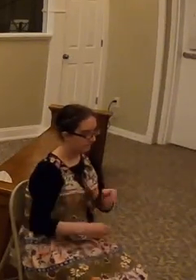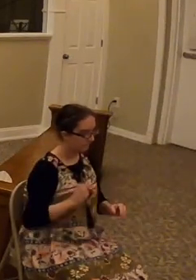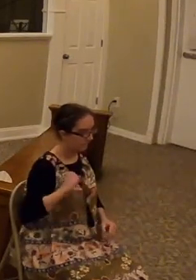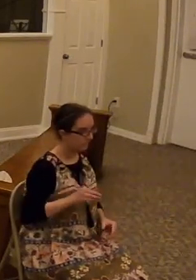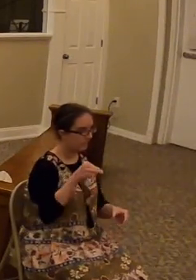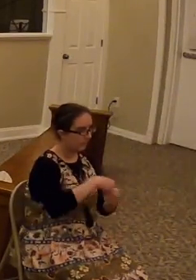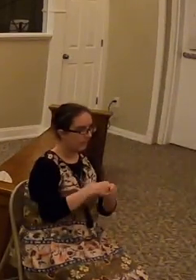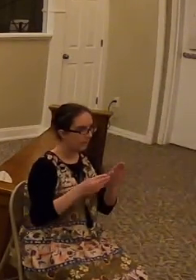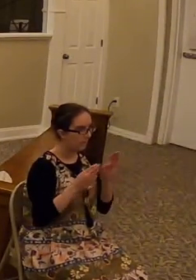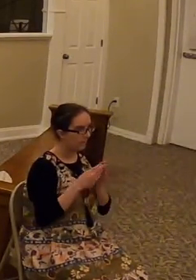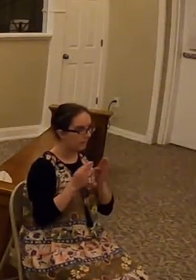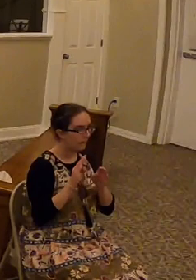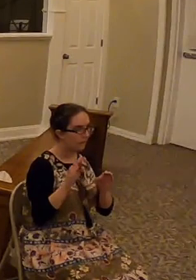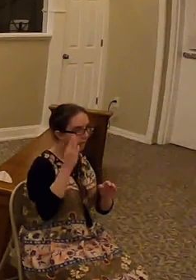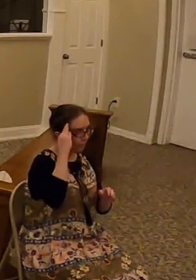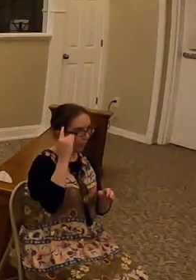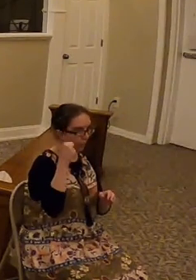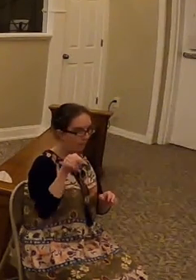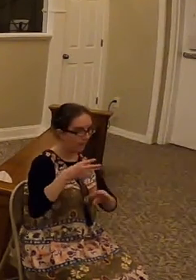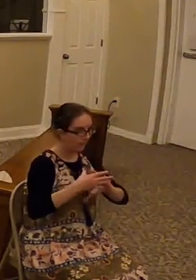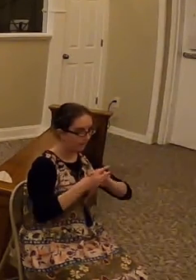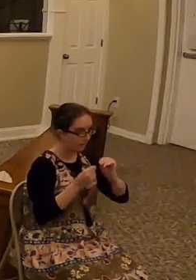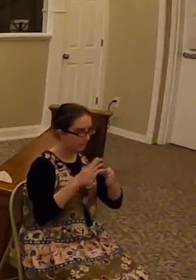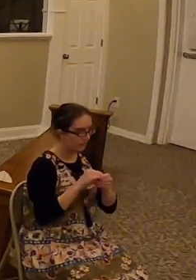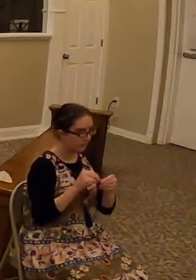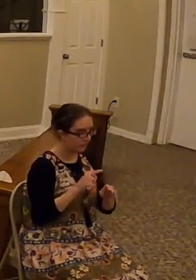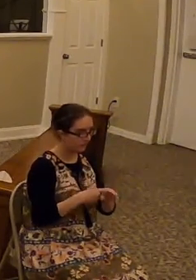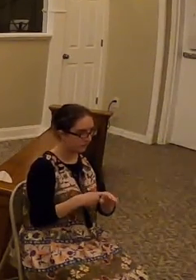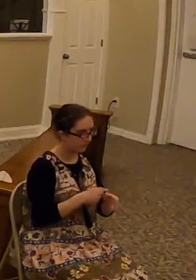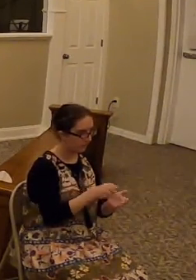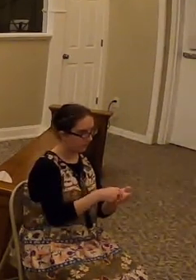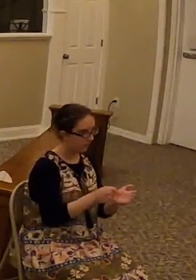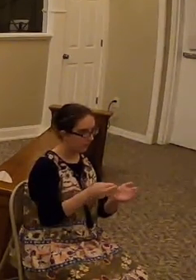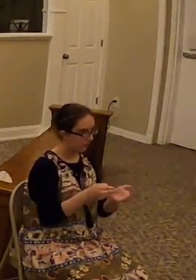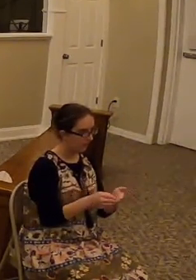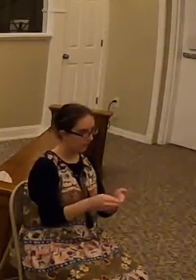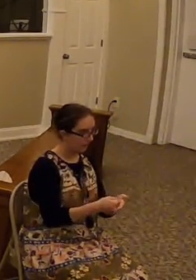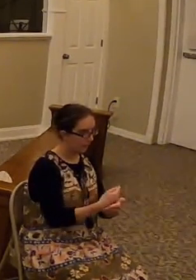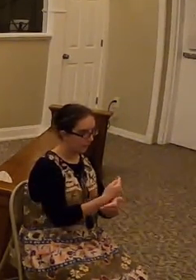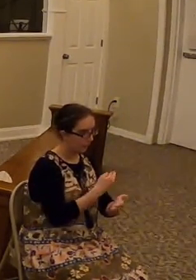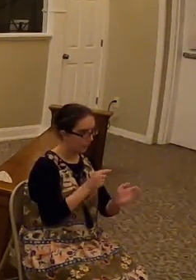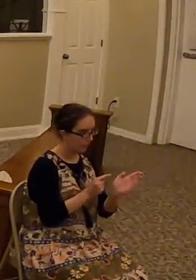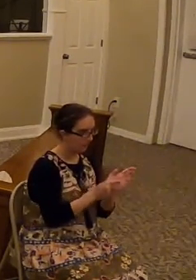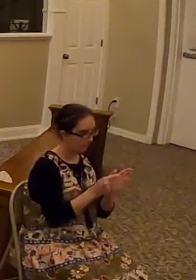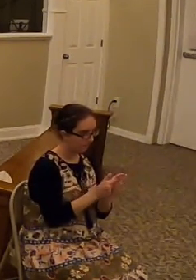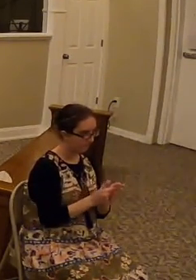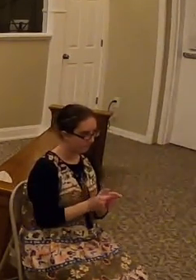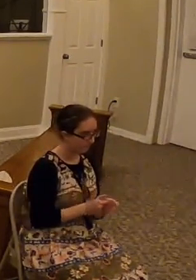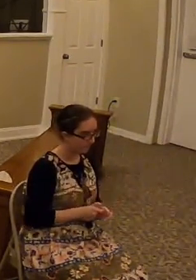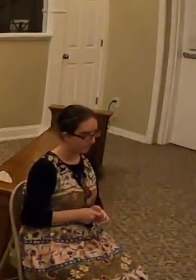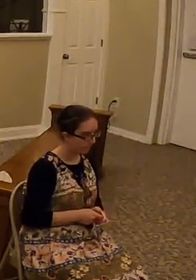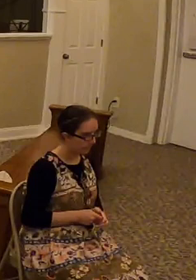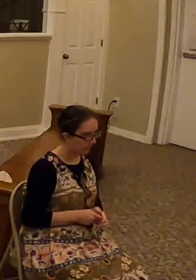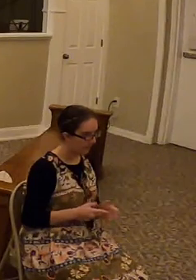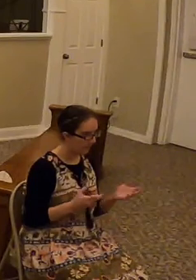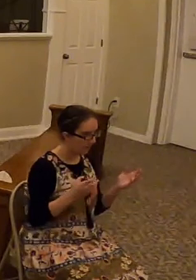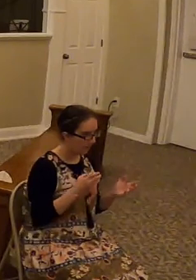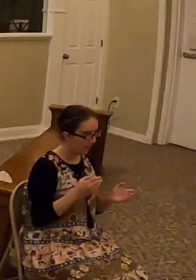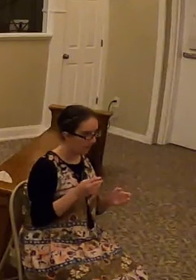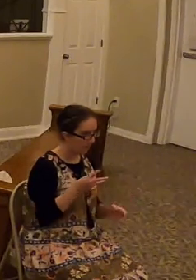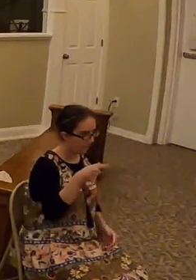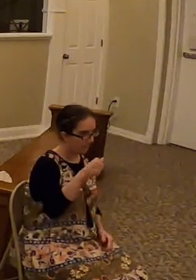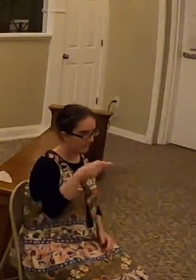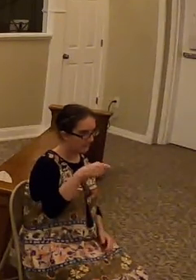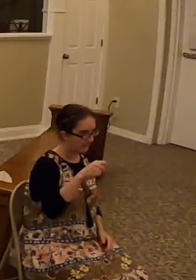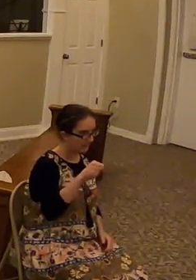he goes into town. Of course, you know the rest of the story. Amen. And then he started writing the New Testament. Hallelujah. All right. So was he an